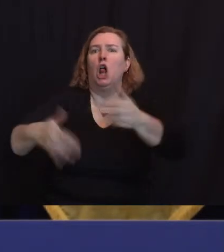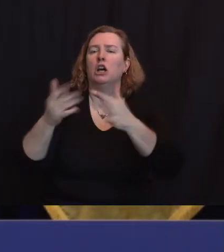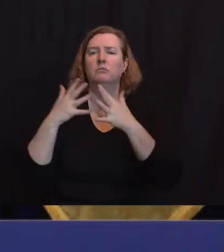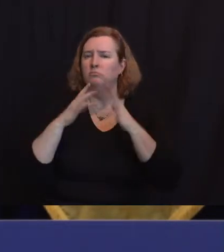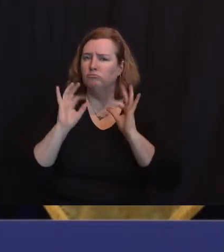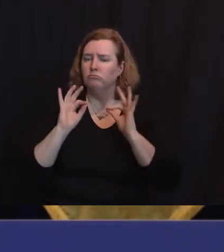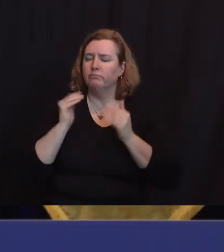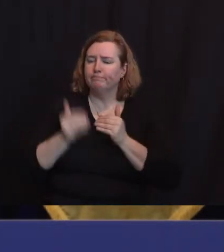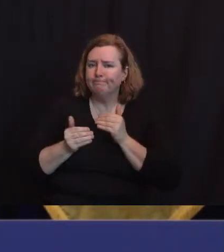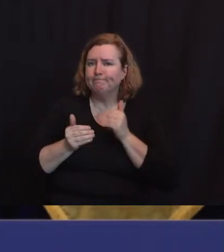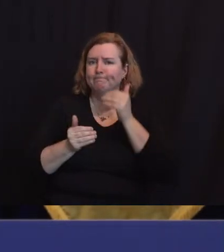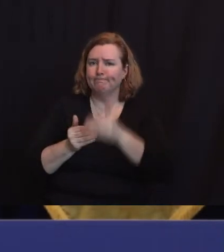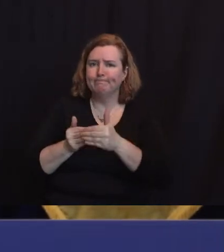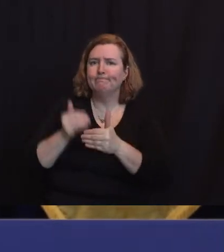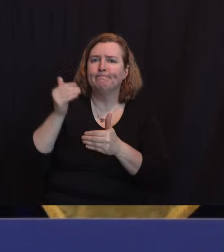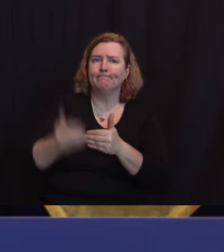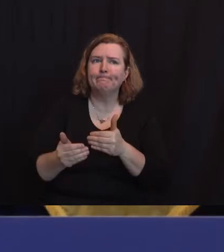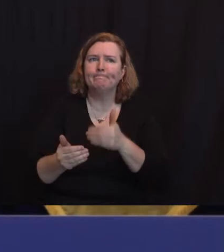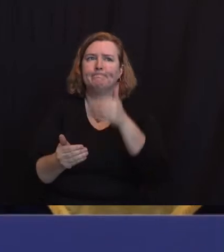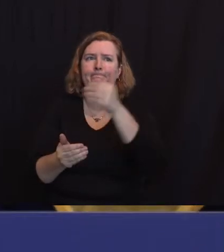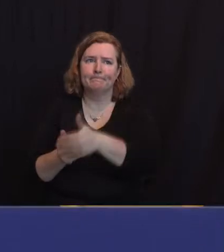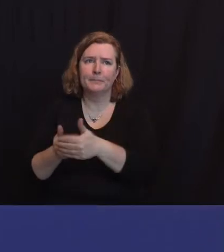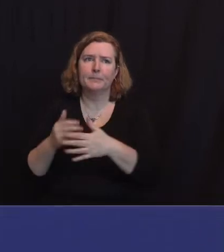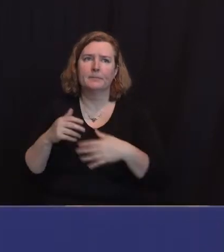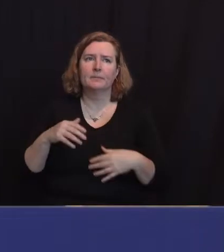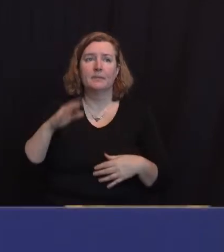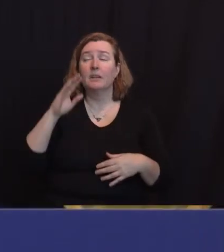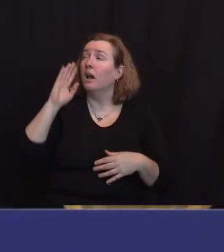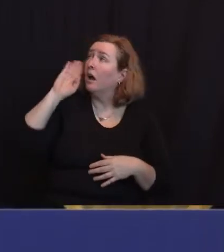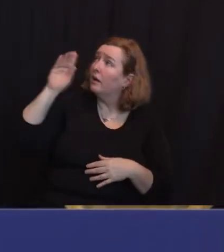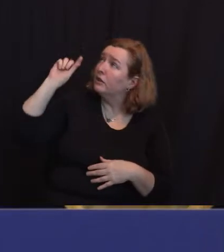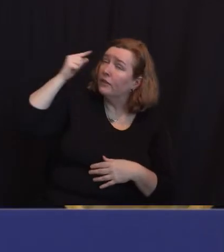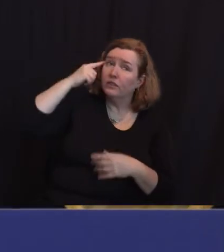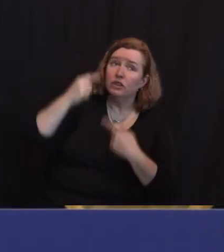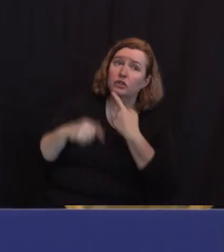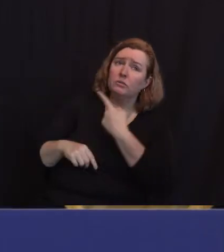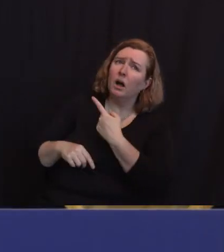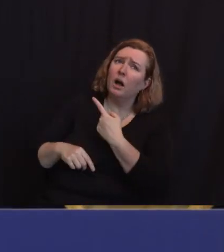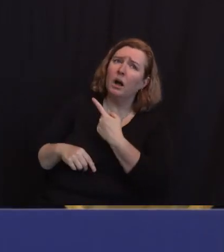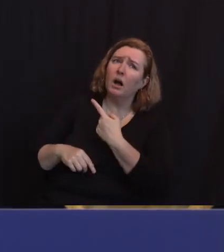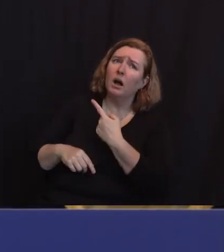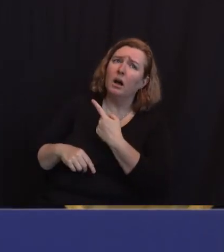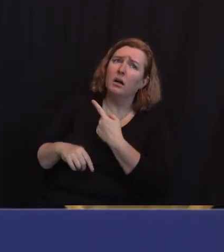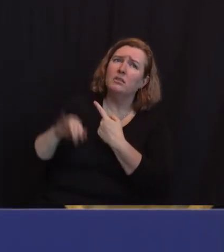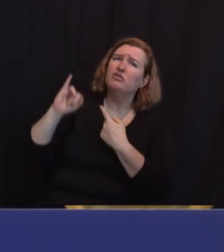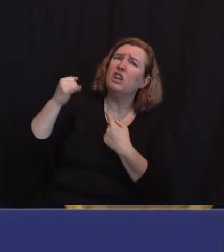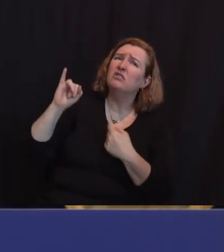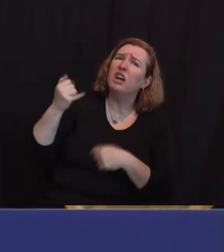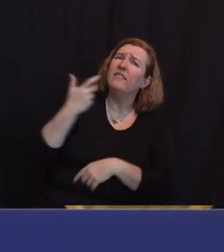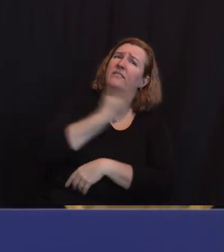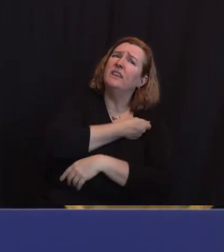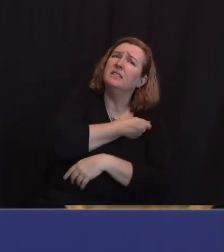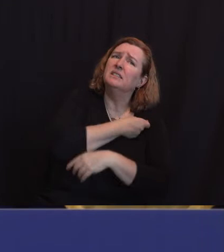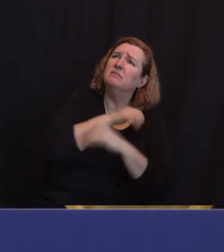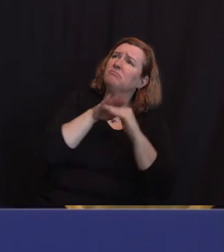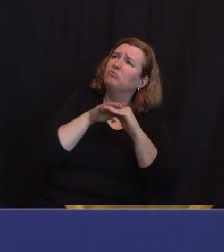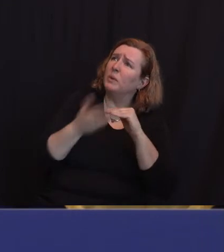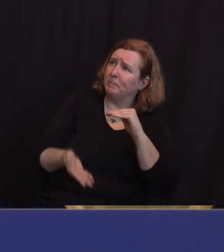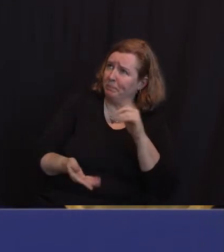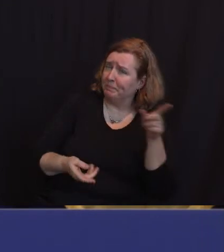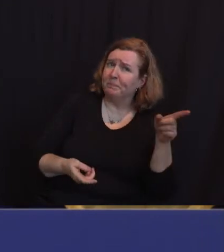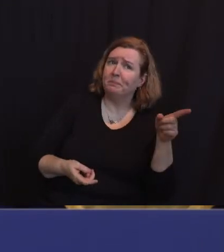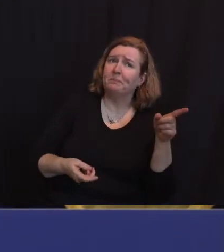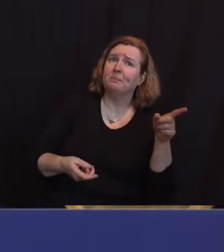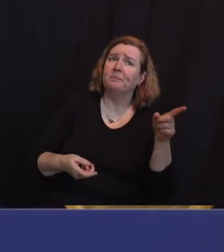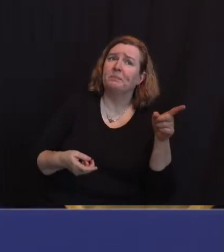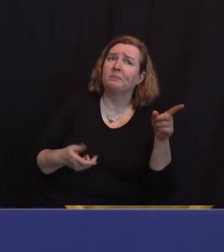Hi, Governor. We've been talking about the drop in the number of J&J vaccine doses that we're going to get at least next